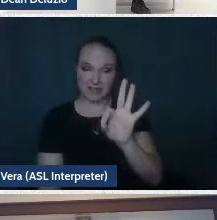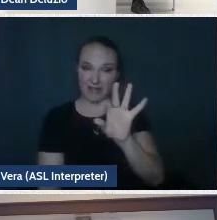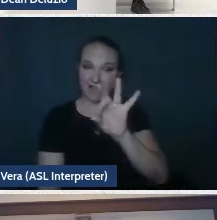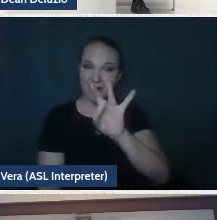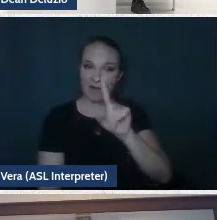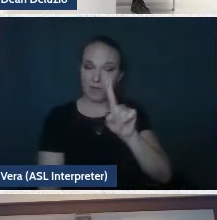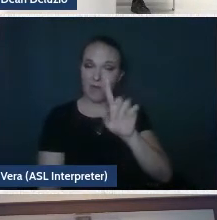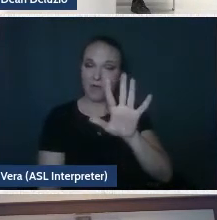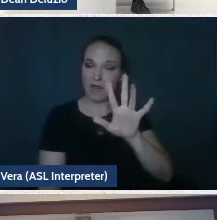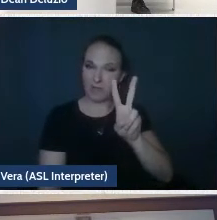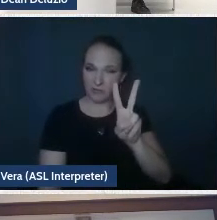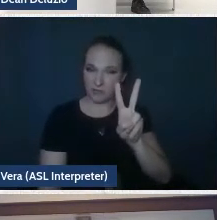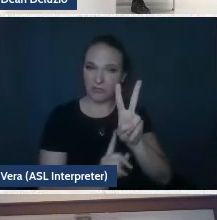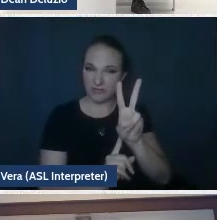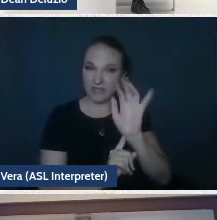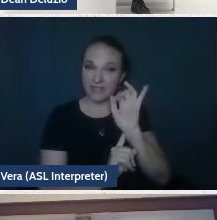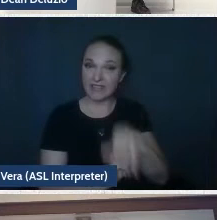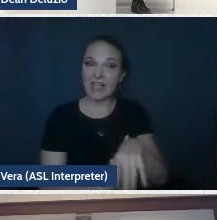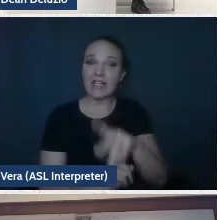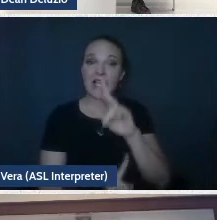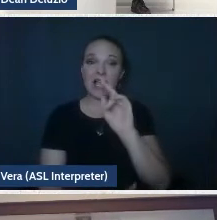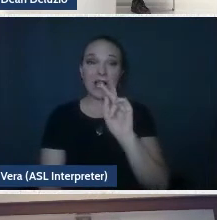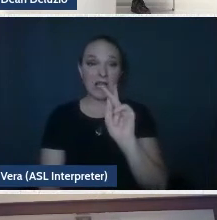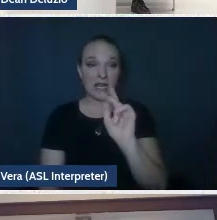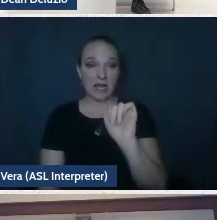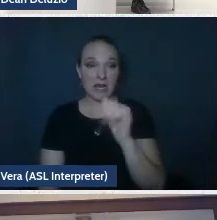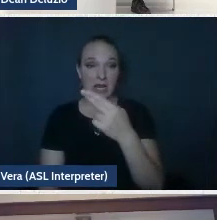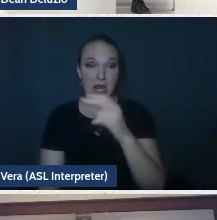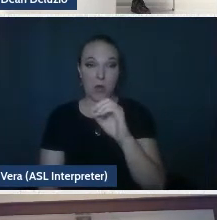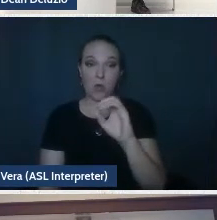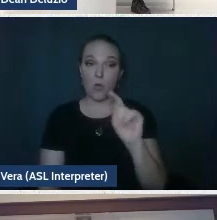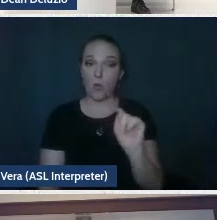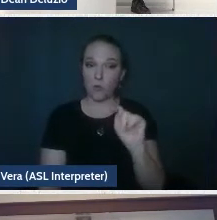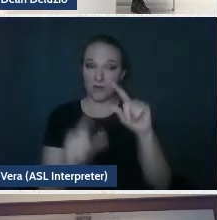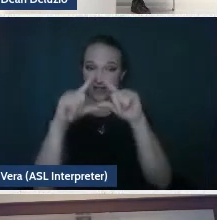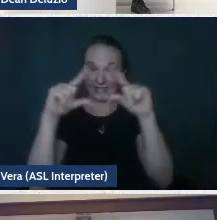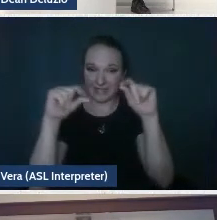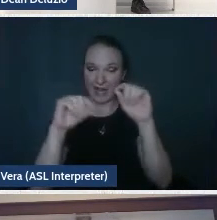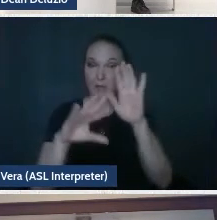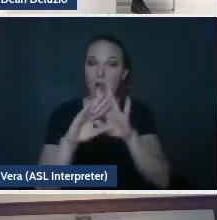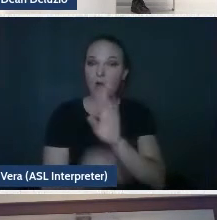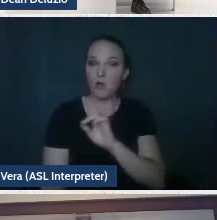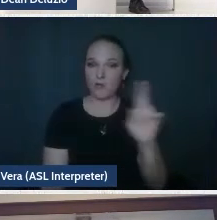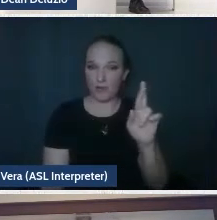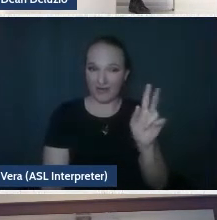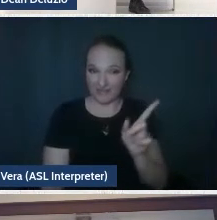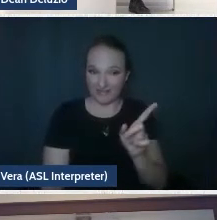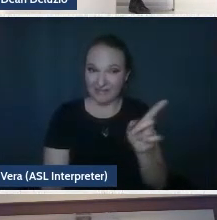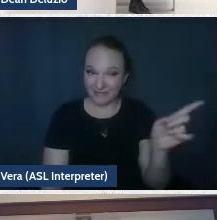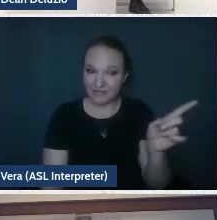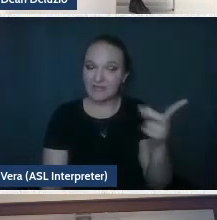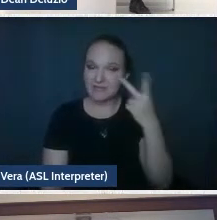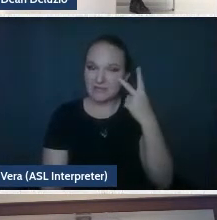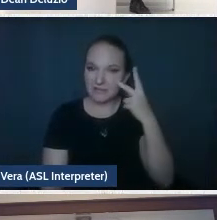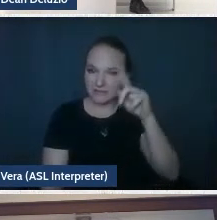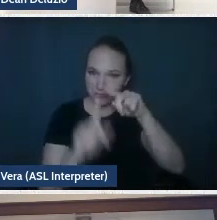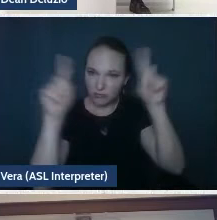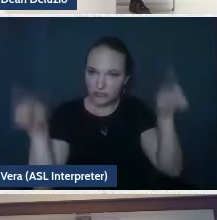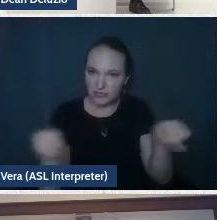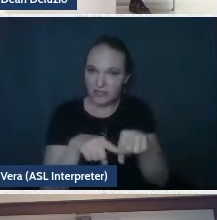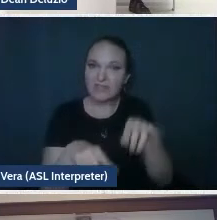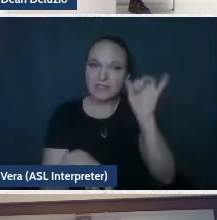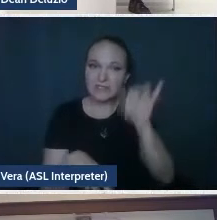6998152 in the Kahoot tab. That should be on the right-hand side of your screen. Oh, they have a Kahoot tab to actually